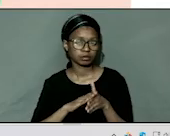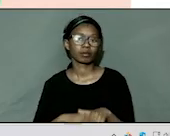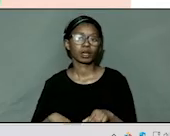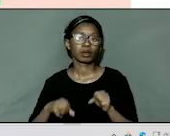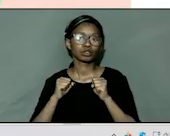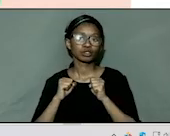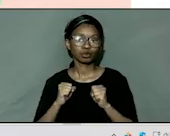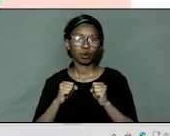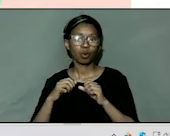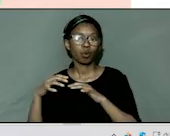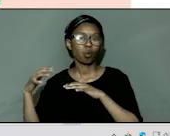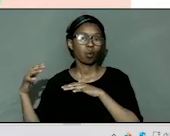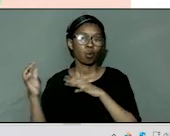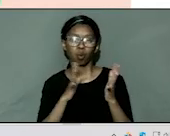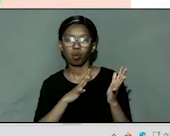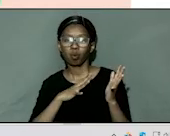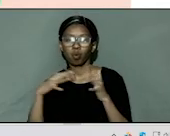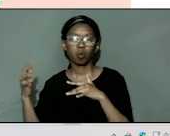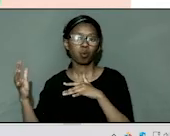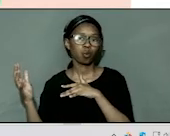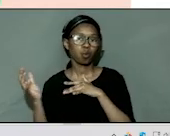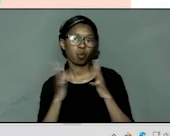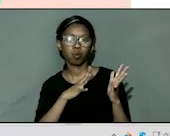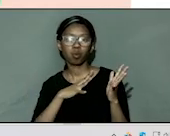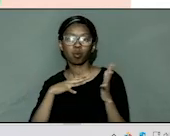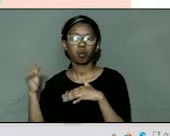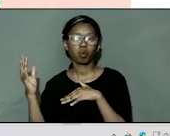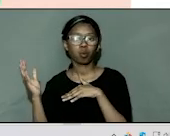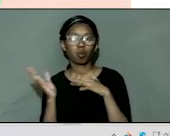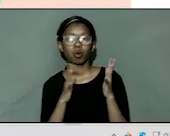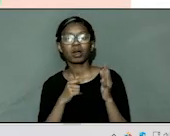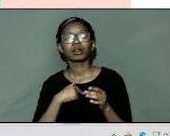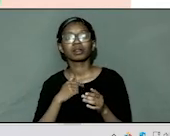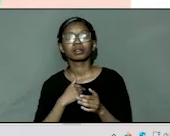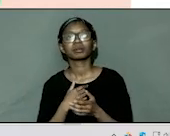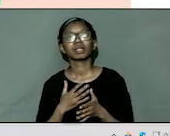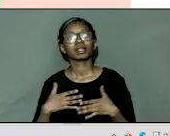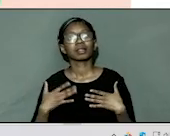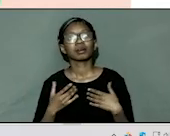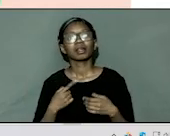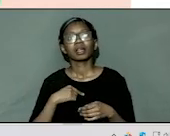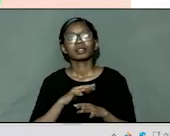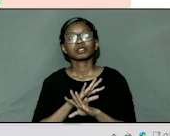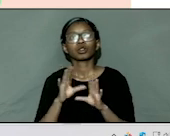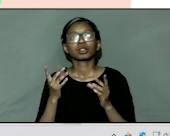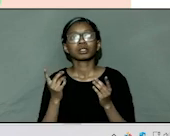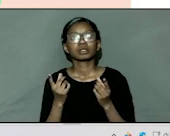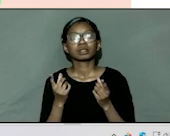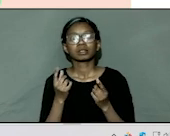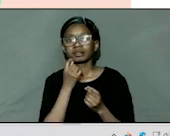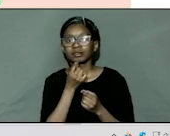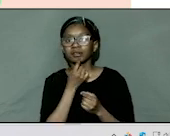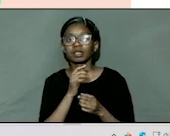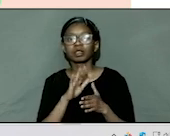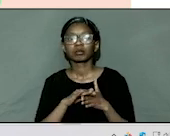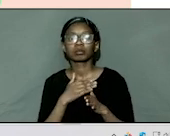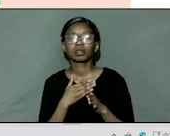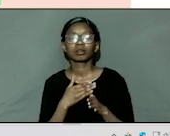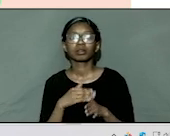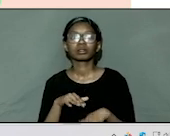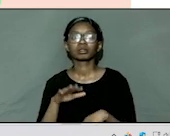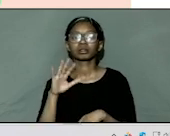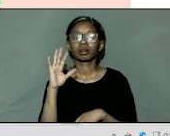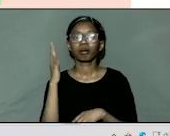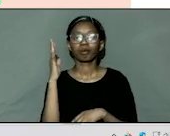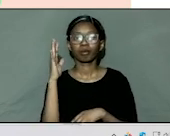strong winds. I'm glad we did not say due to deforestation. It has nothing to do with them